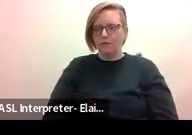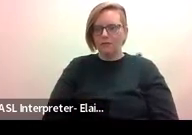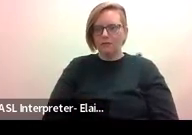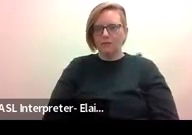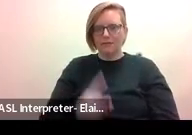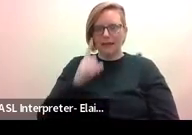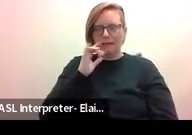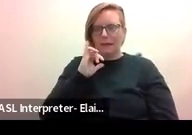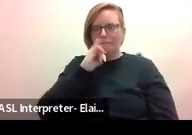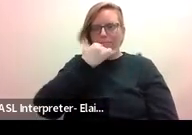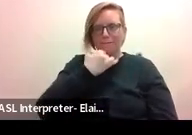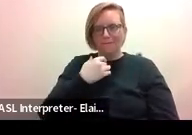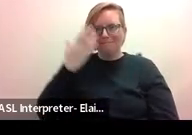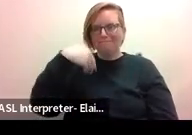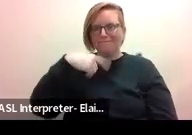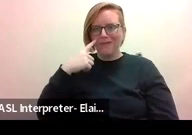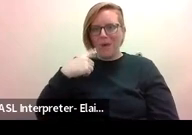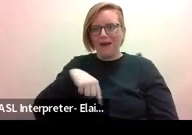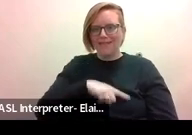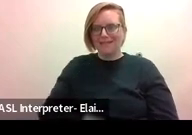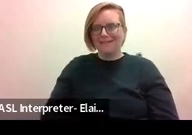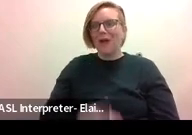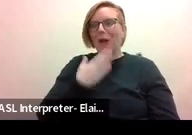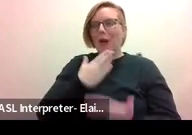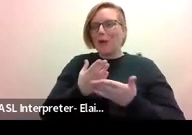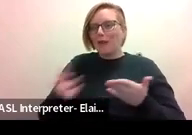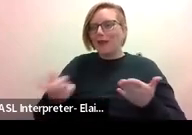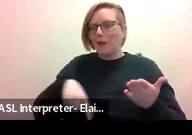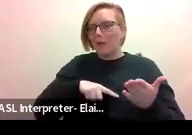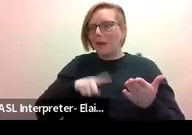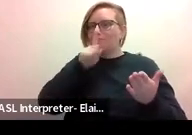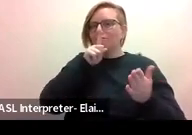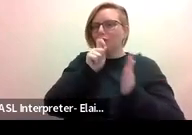oversight. Good thing we're not writing IEPs anymore.